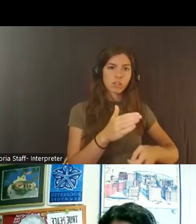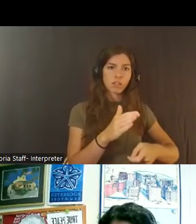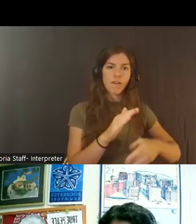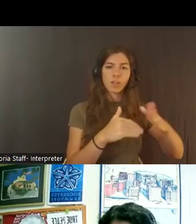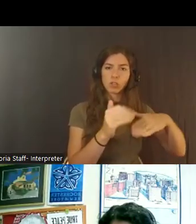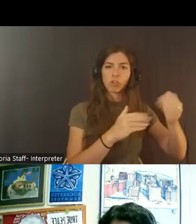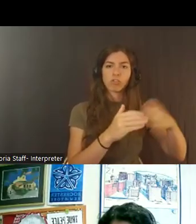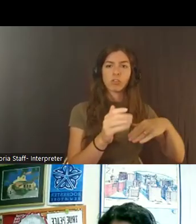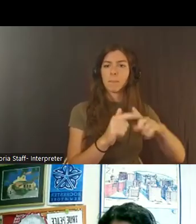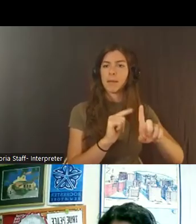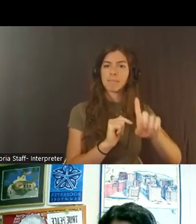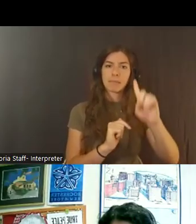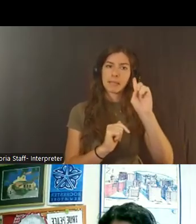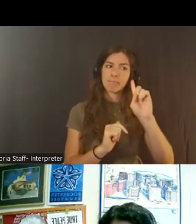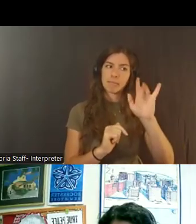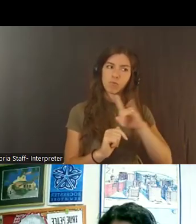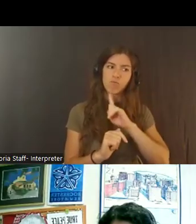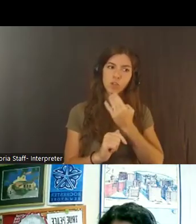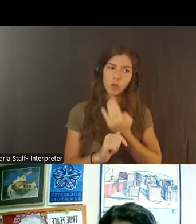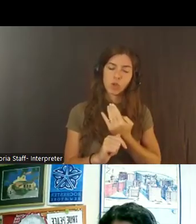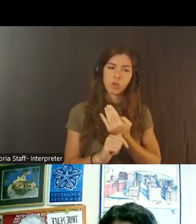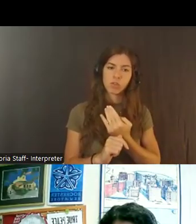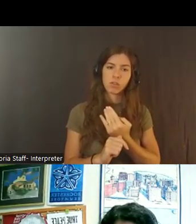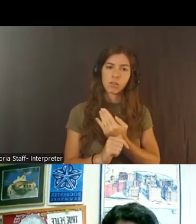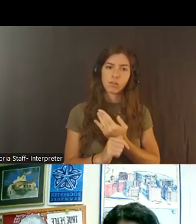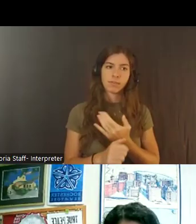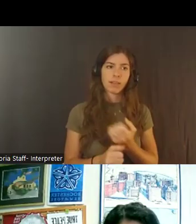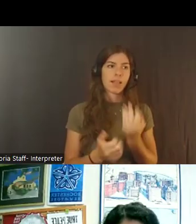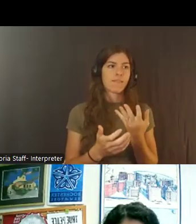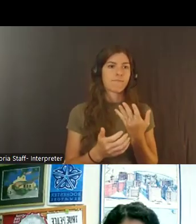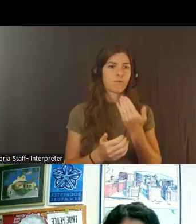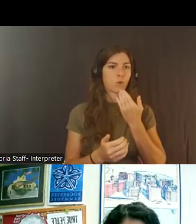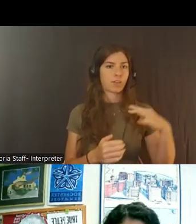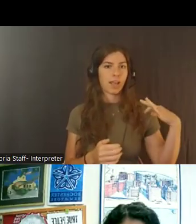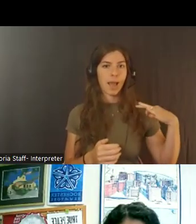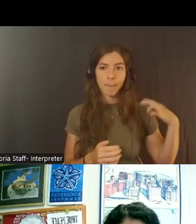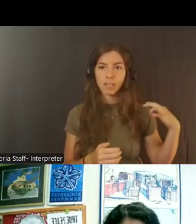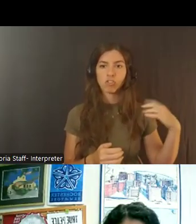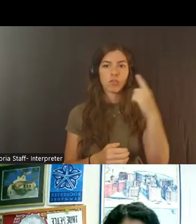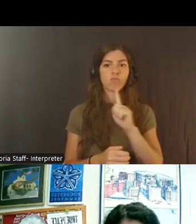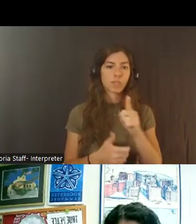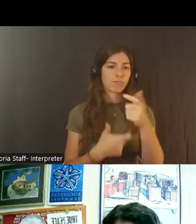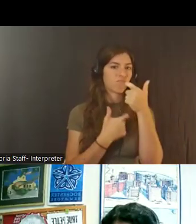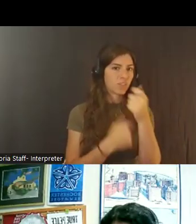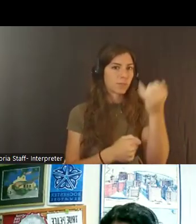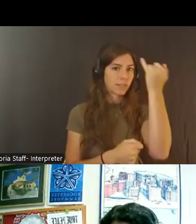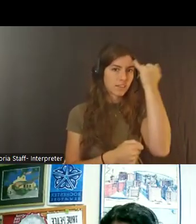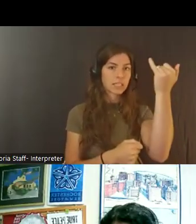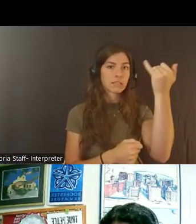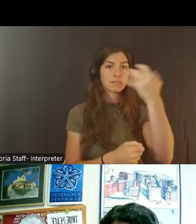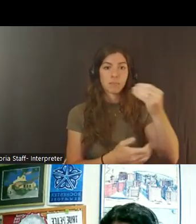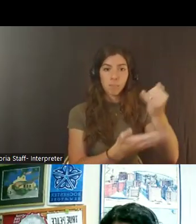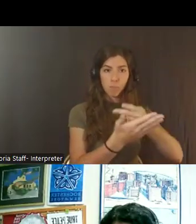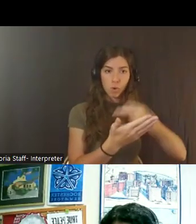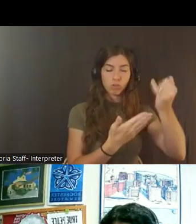otherwise I think that was really good. We got really good applications for really interesting ideas and projects